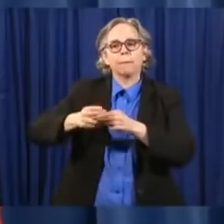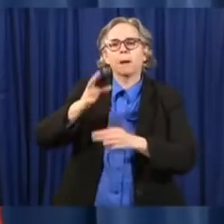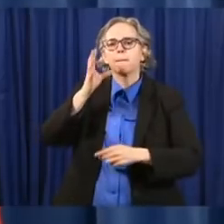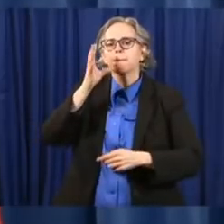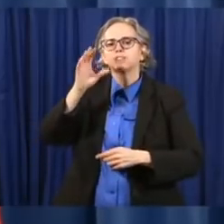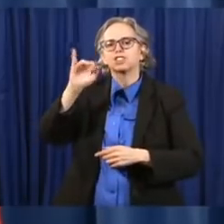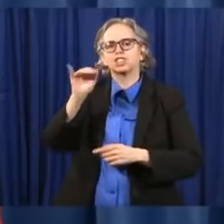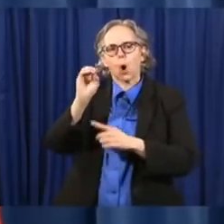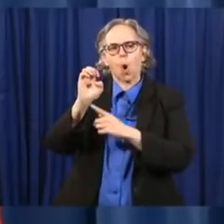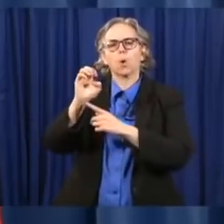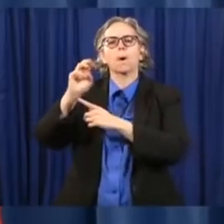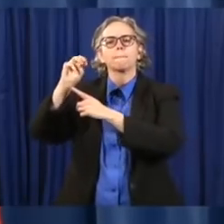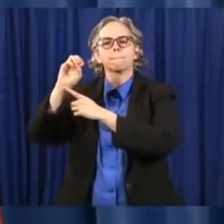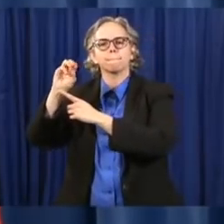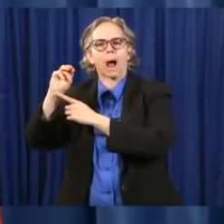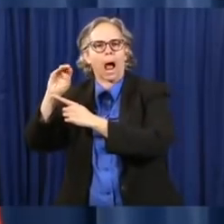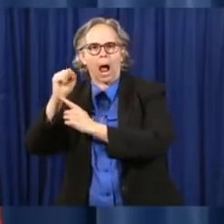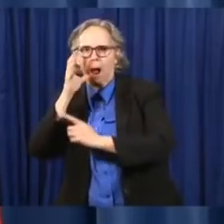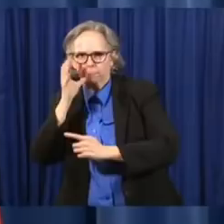great story.